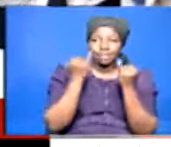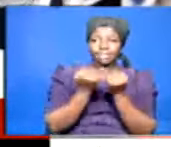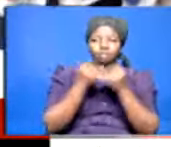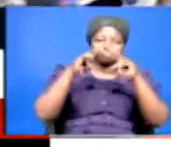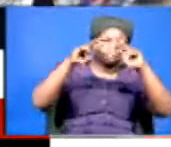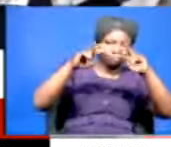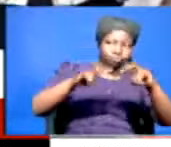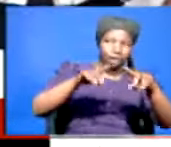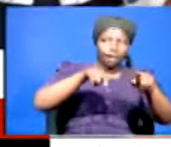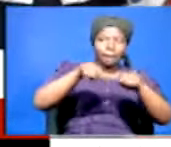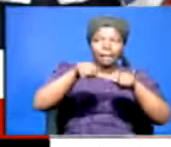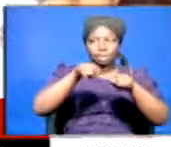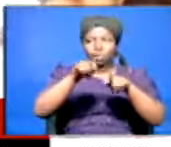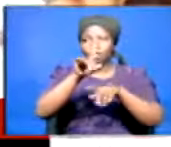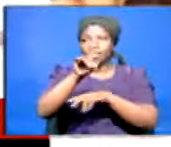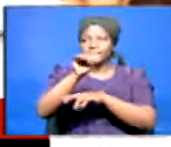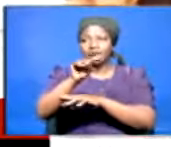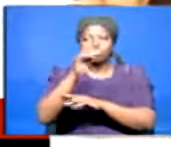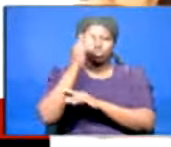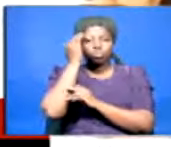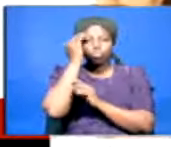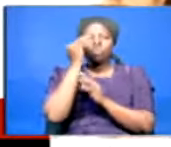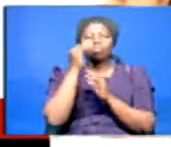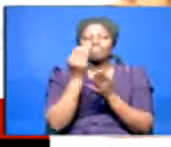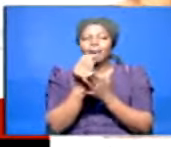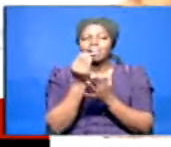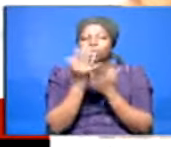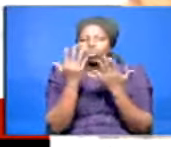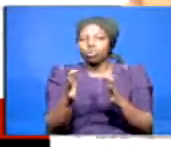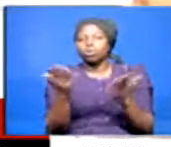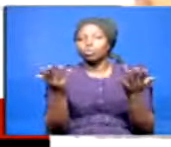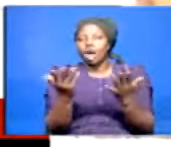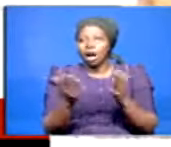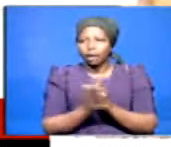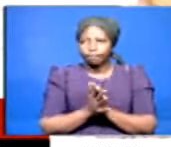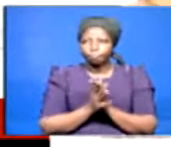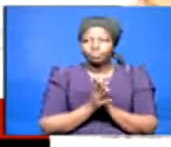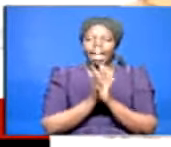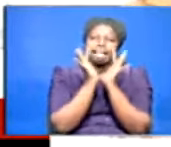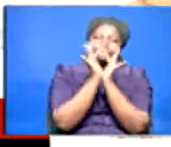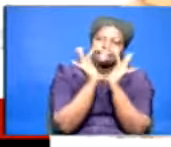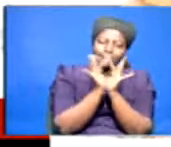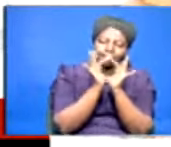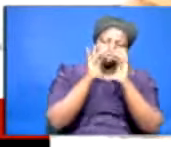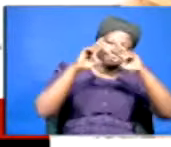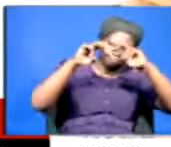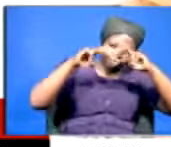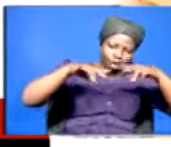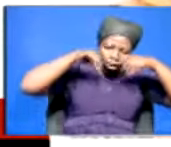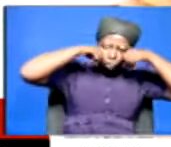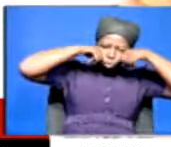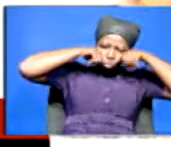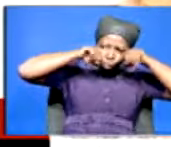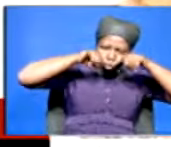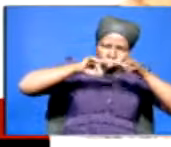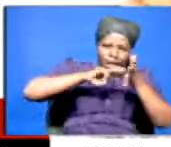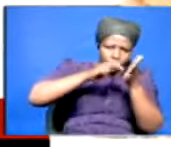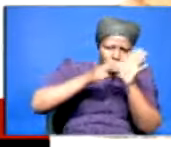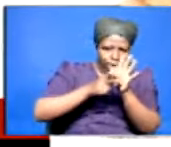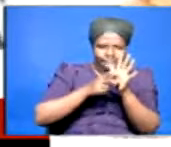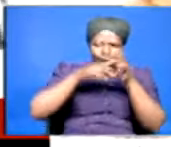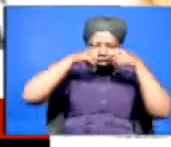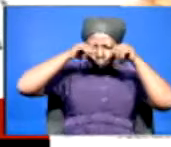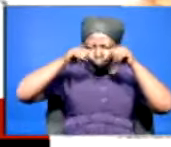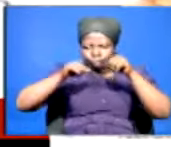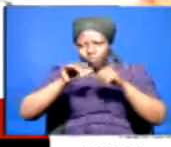as to establish whether public money was lost. Ndio kwa internet, uangalie hii project, ugogo, ugungu ndungururu mega